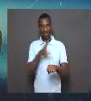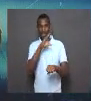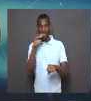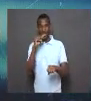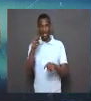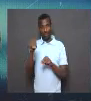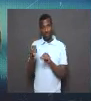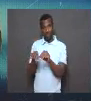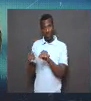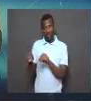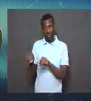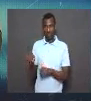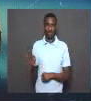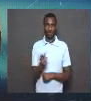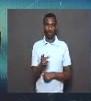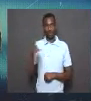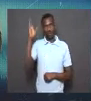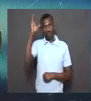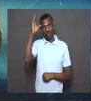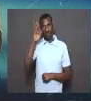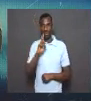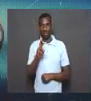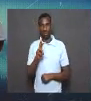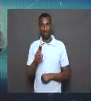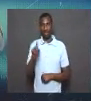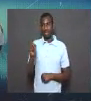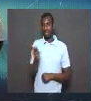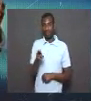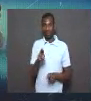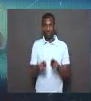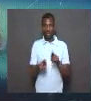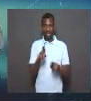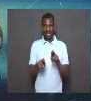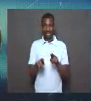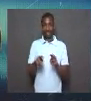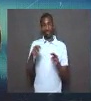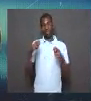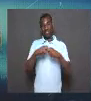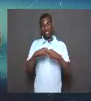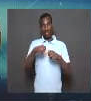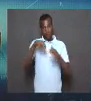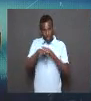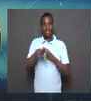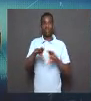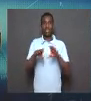Time and motion are concepts that we relate frequently in